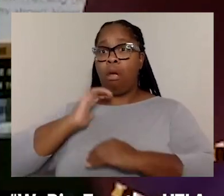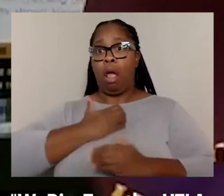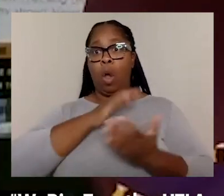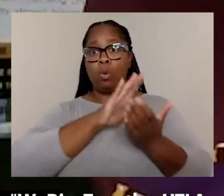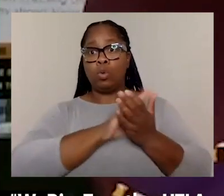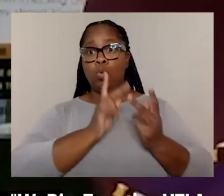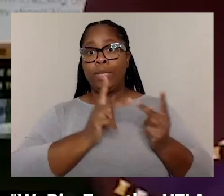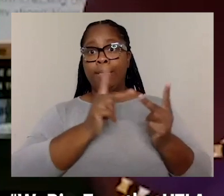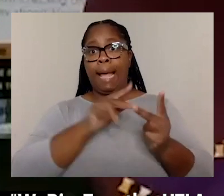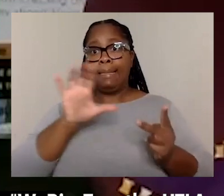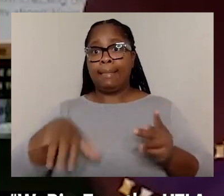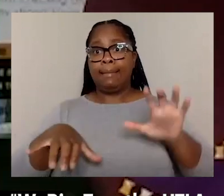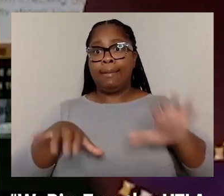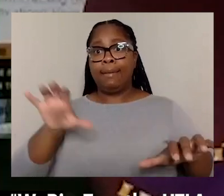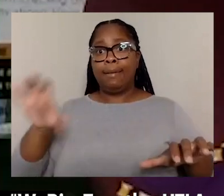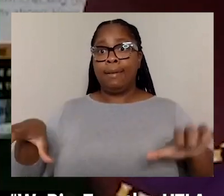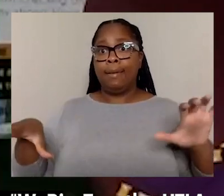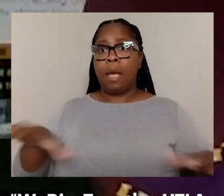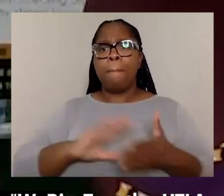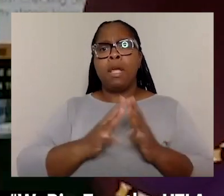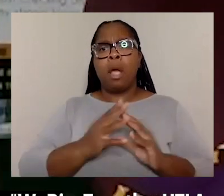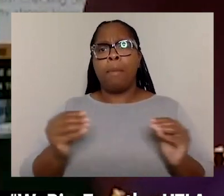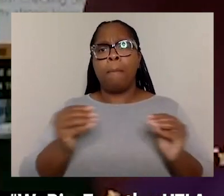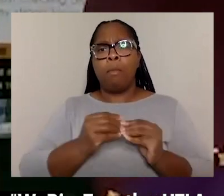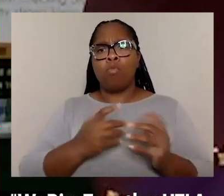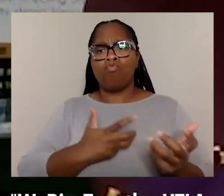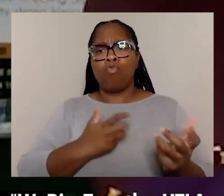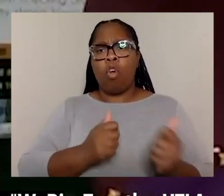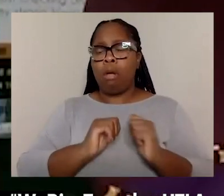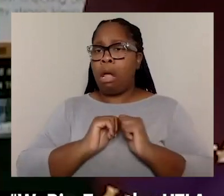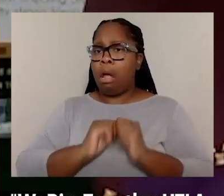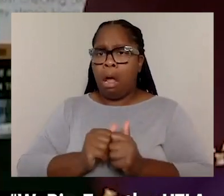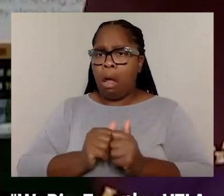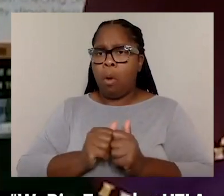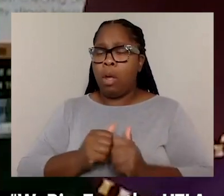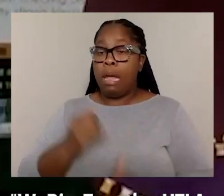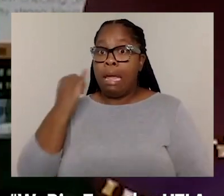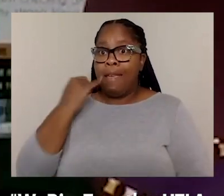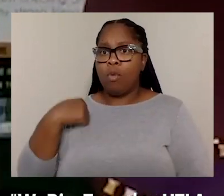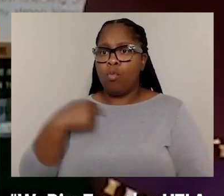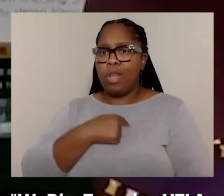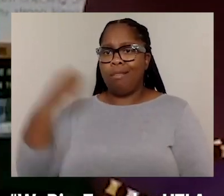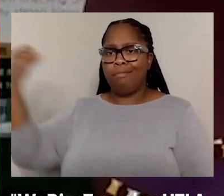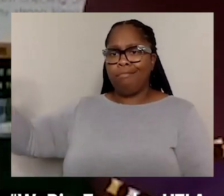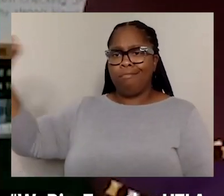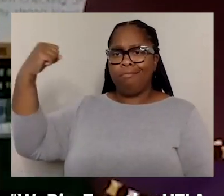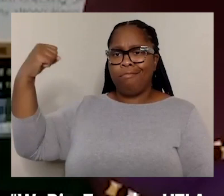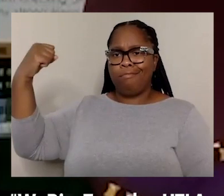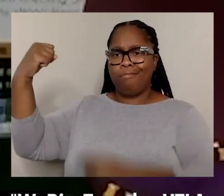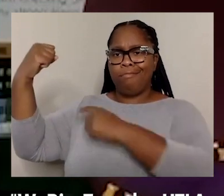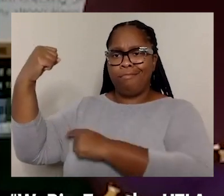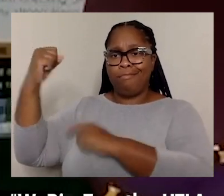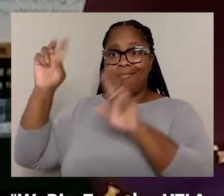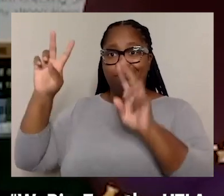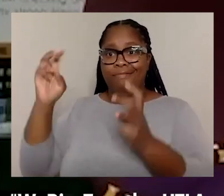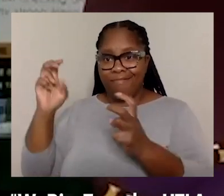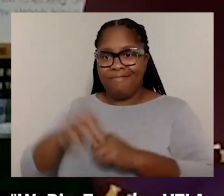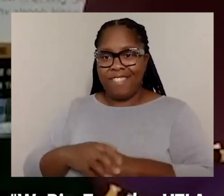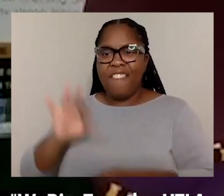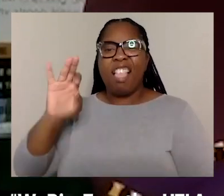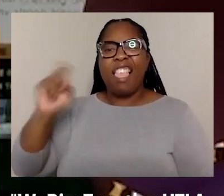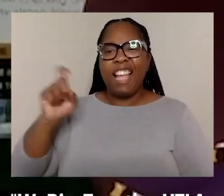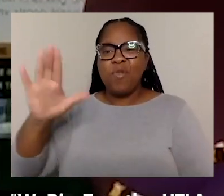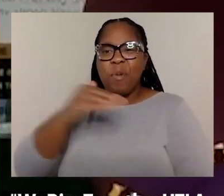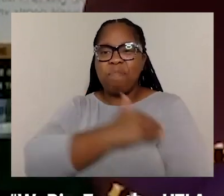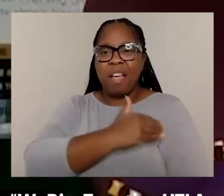if we flex our collective muscle. I want to give a shout out to some CAT teams